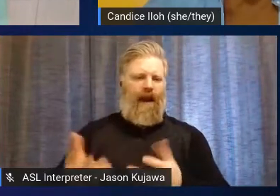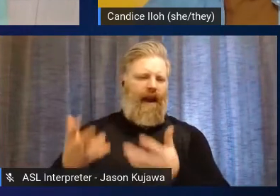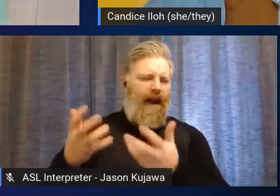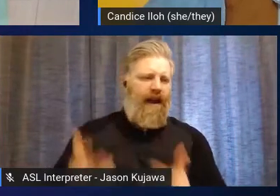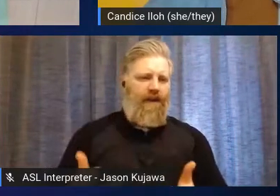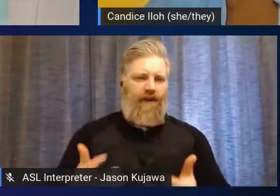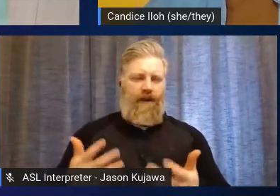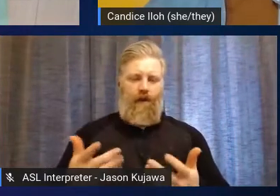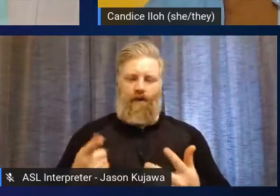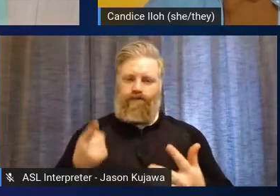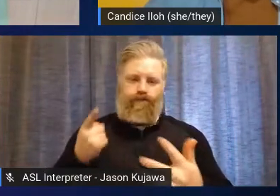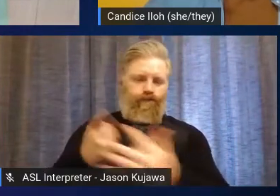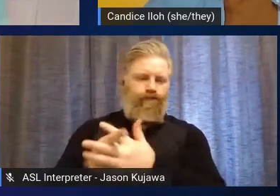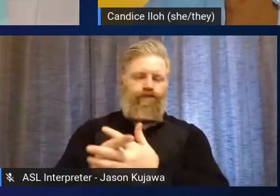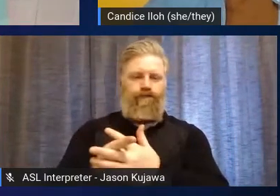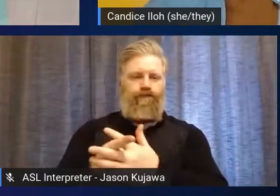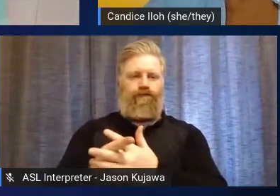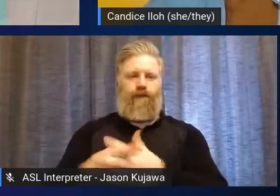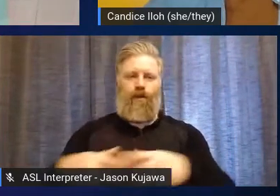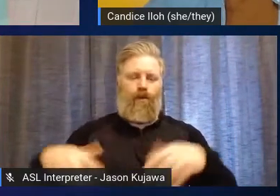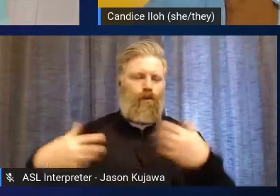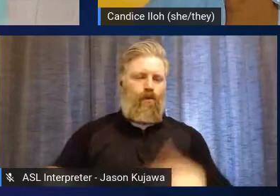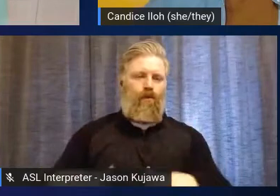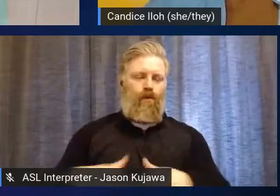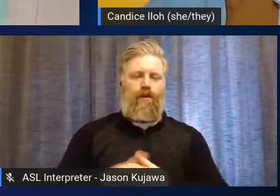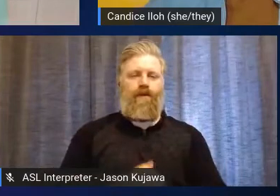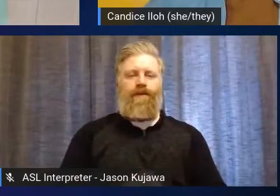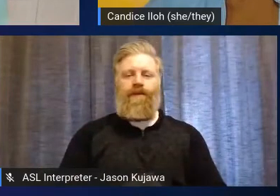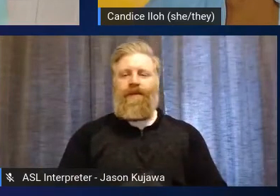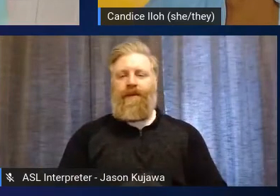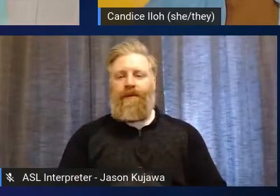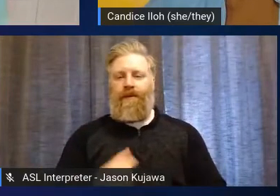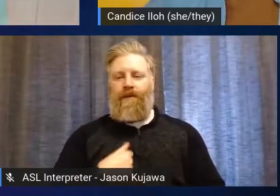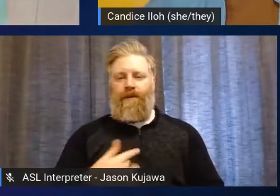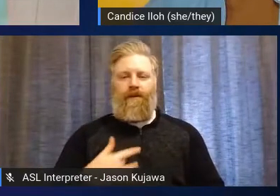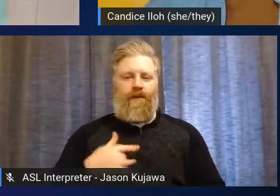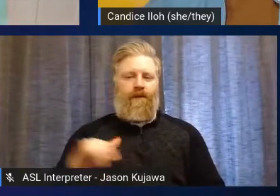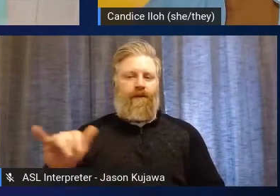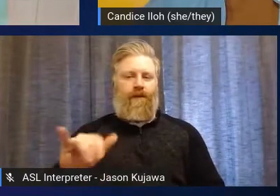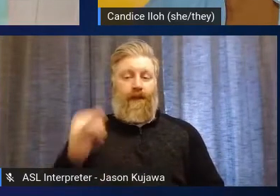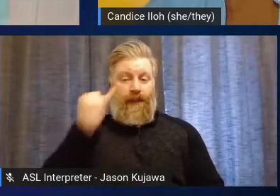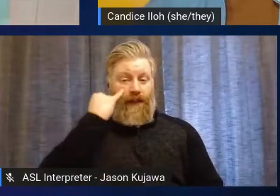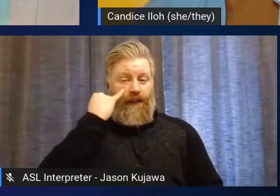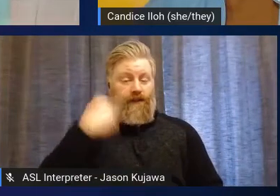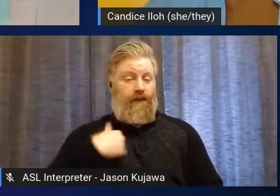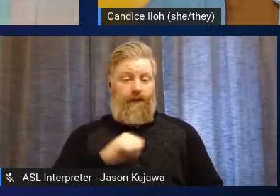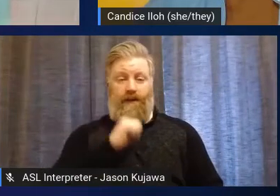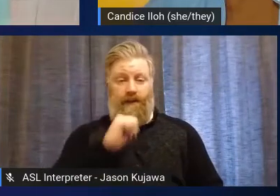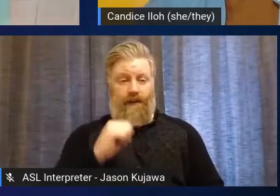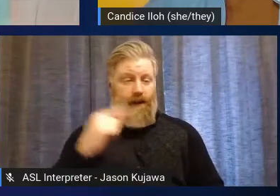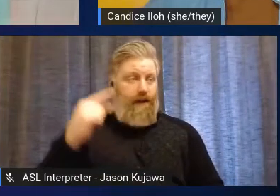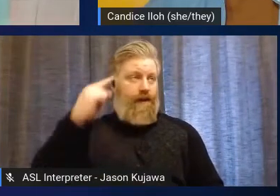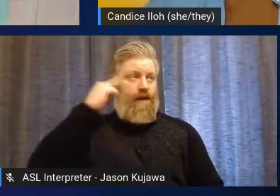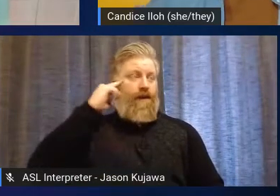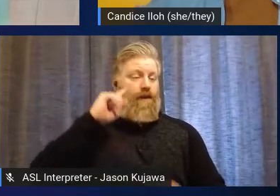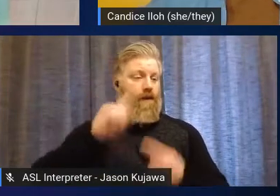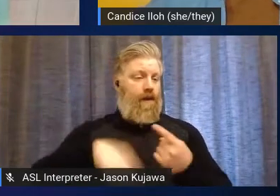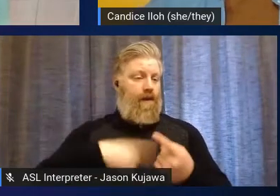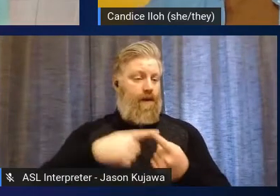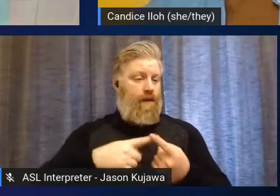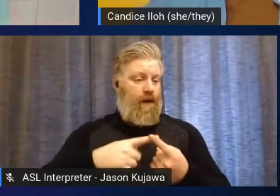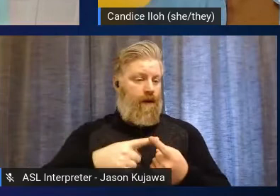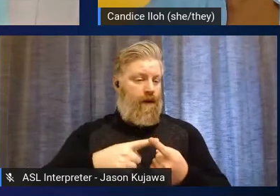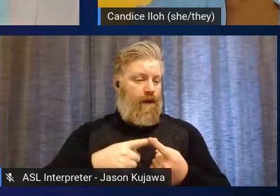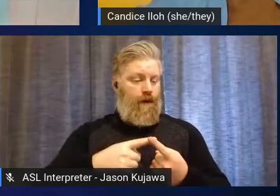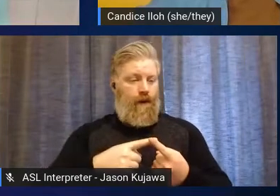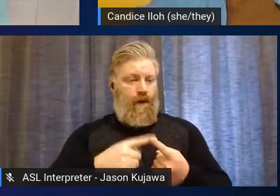hitting or searing. And I feel like if I hadn't thought about an interesting way